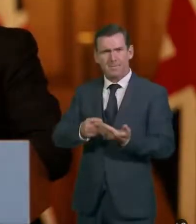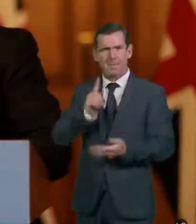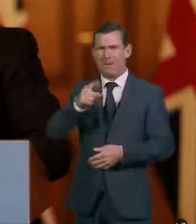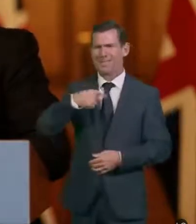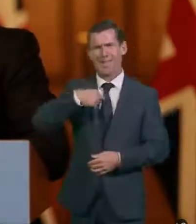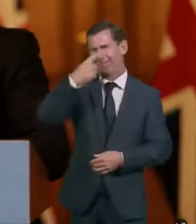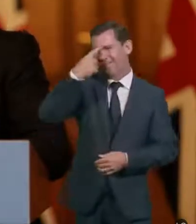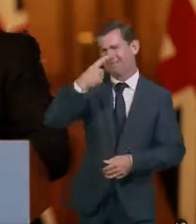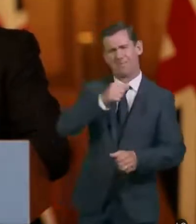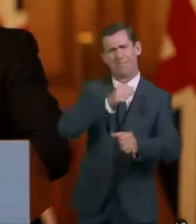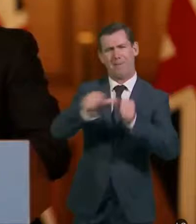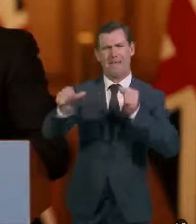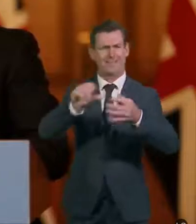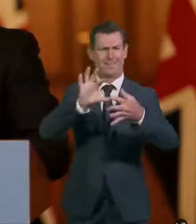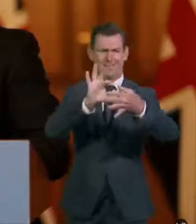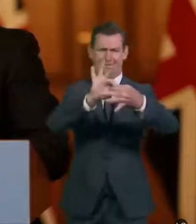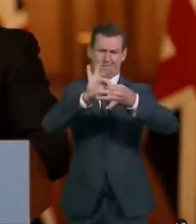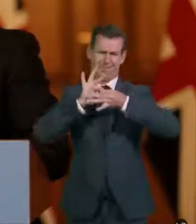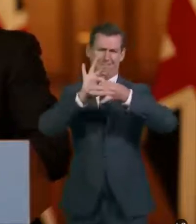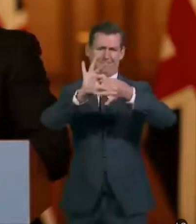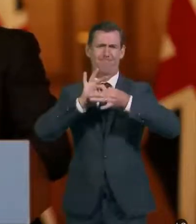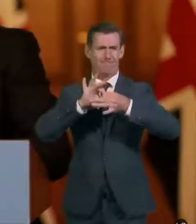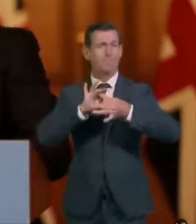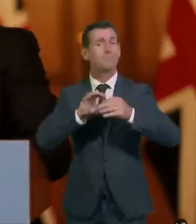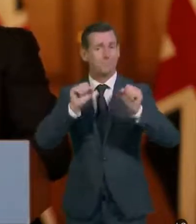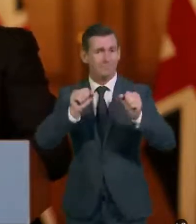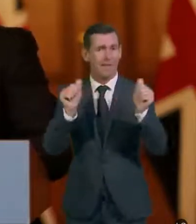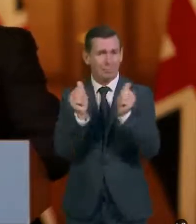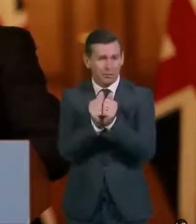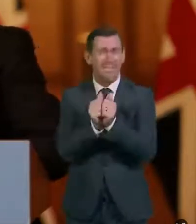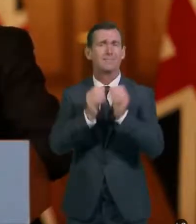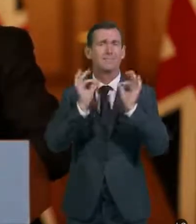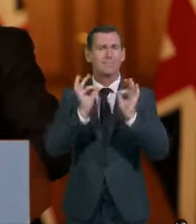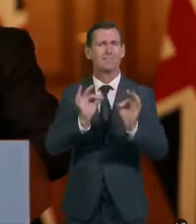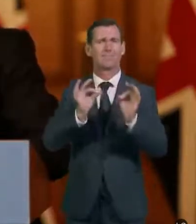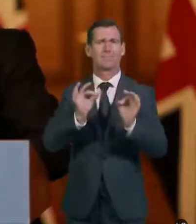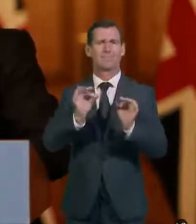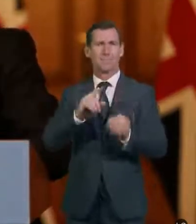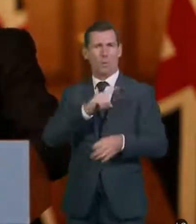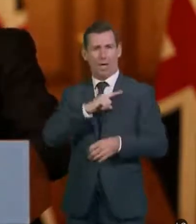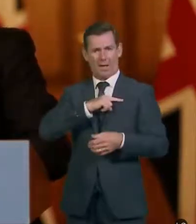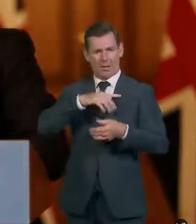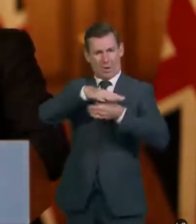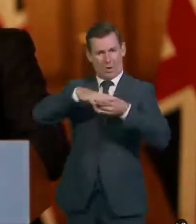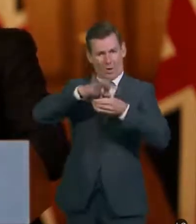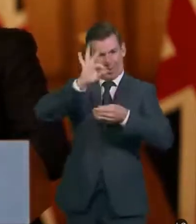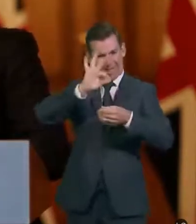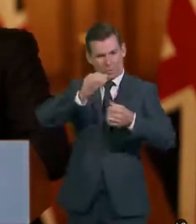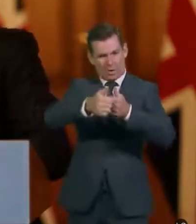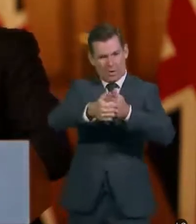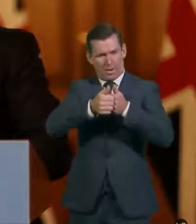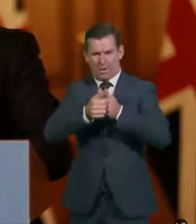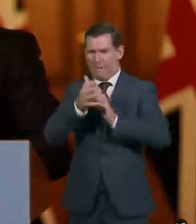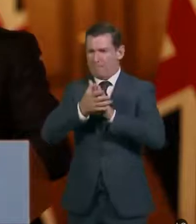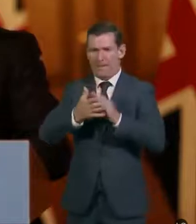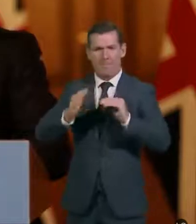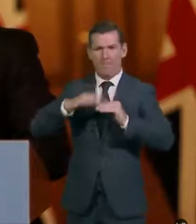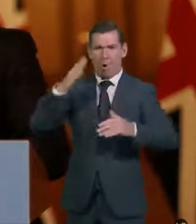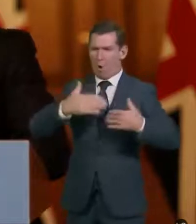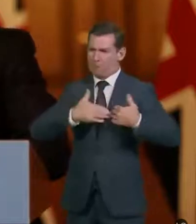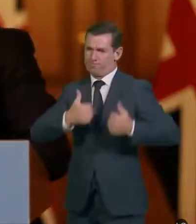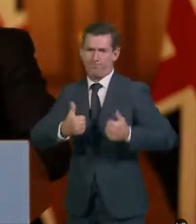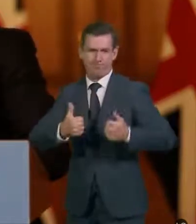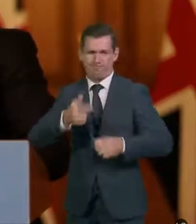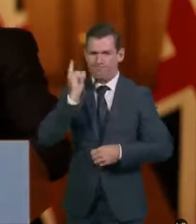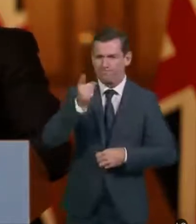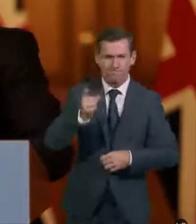because we want the maximum local buy-in, the maximum local enforcement, and the maximum local compliance, and